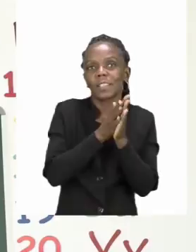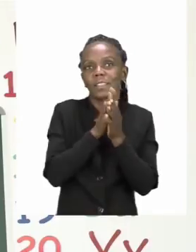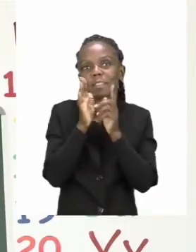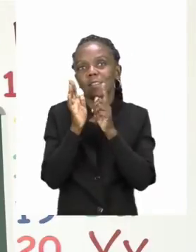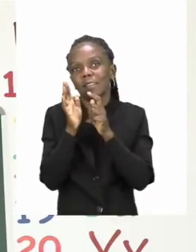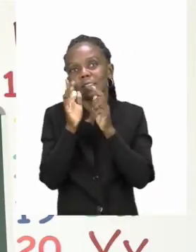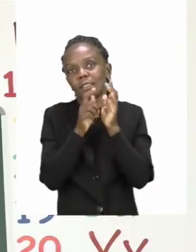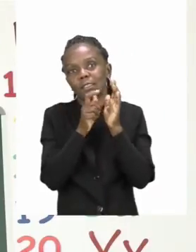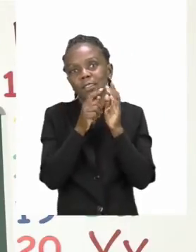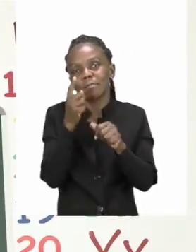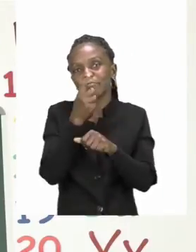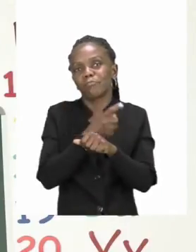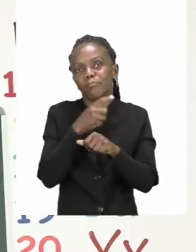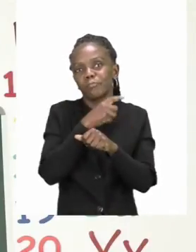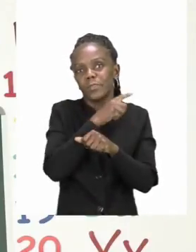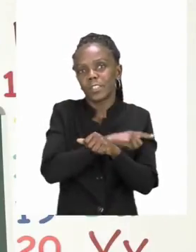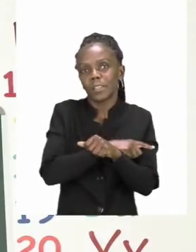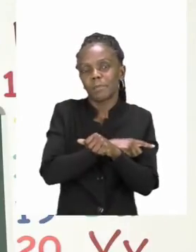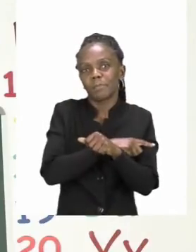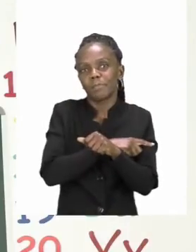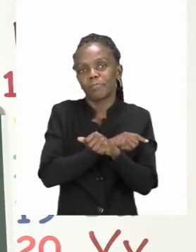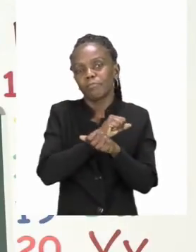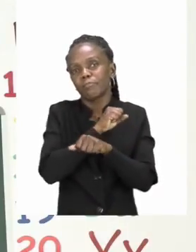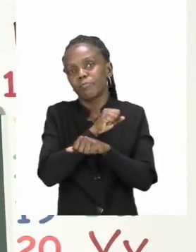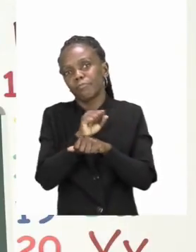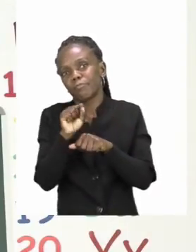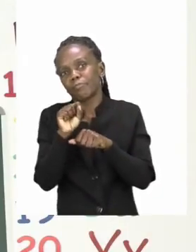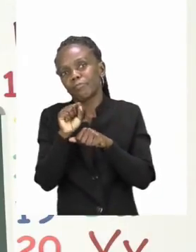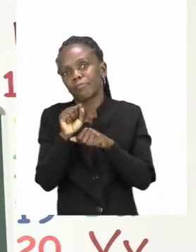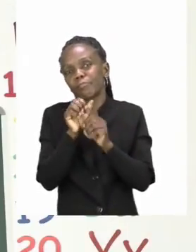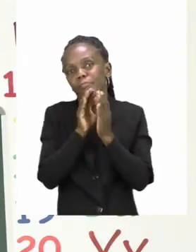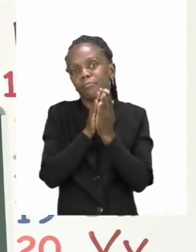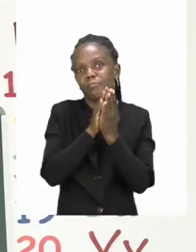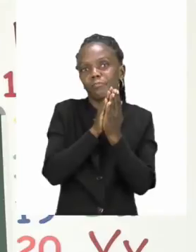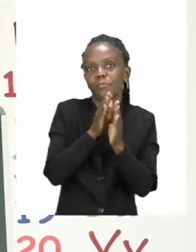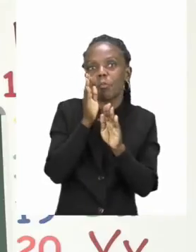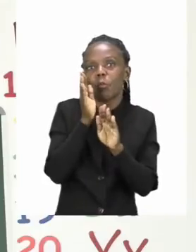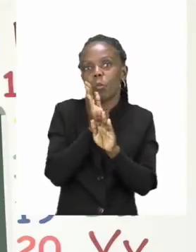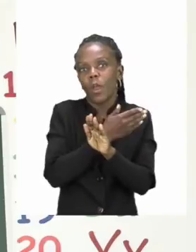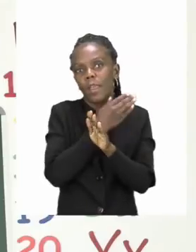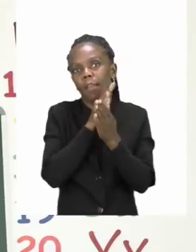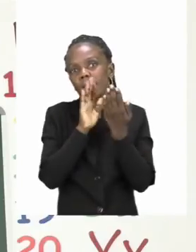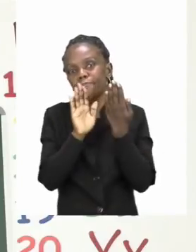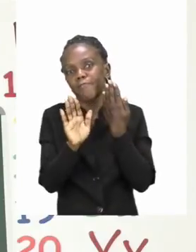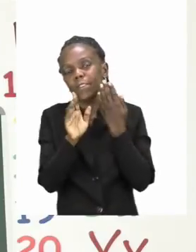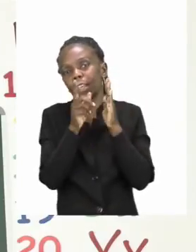Sanitize every day so the germs can stay away.